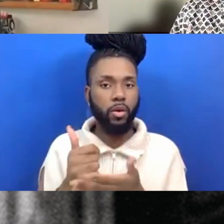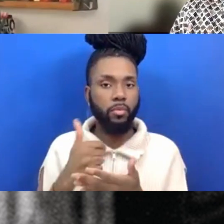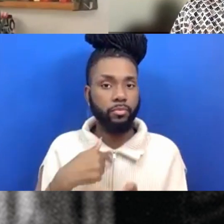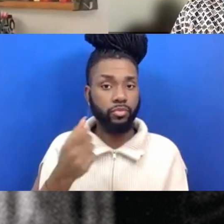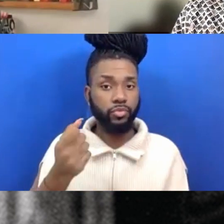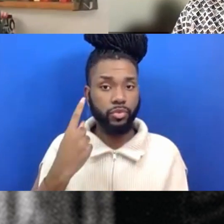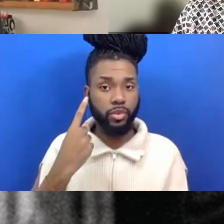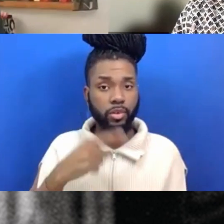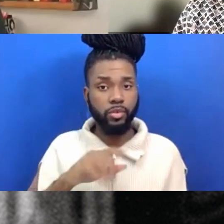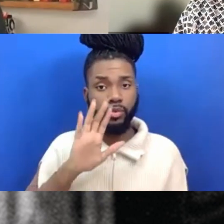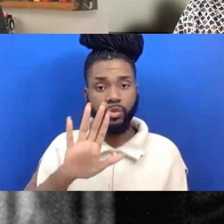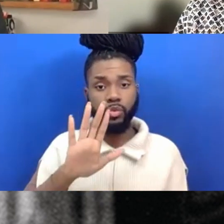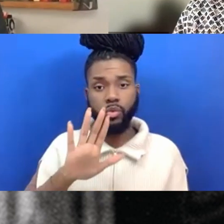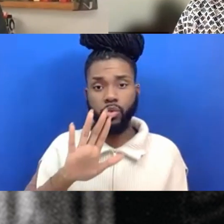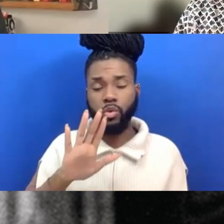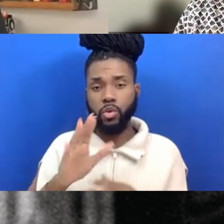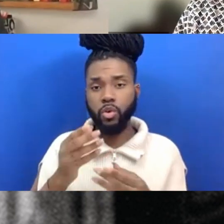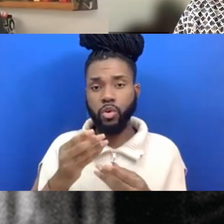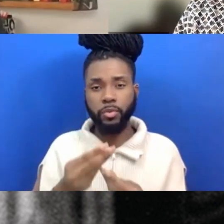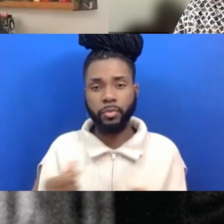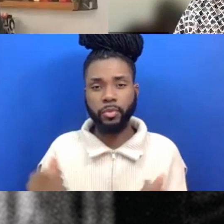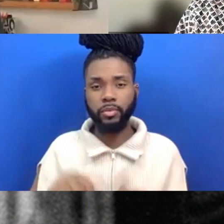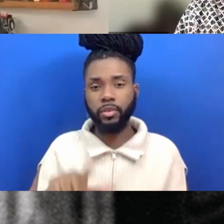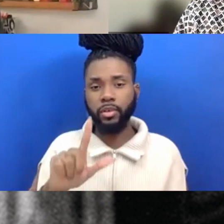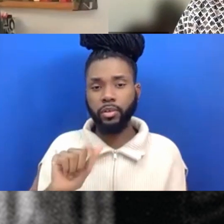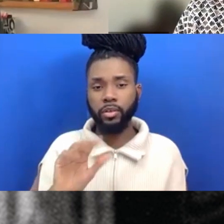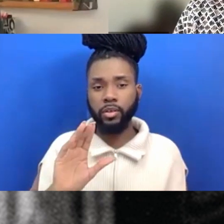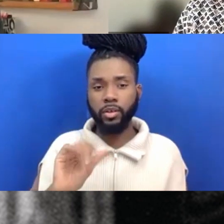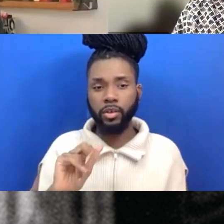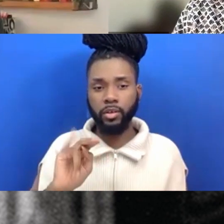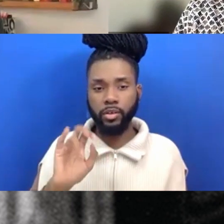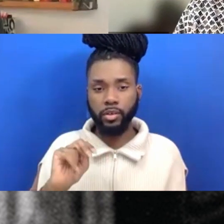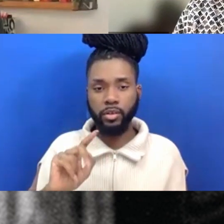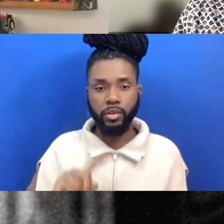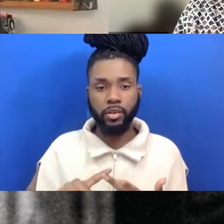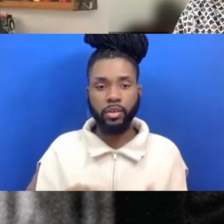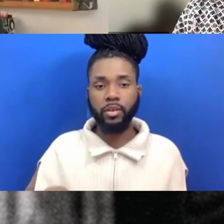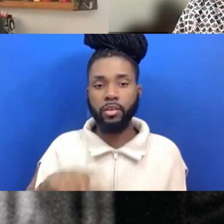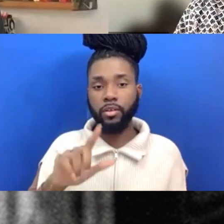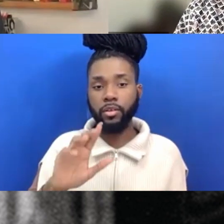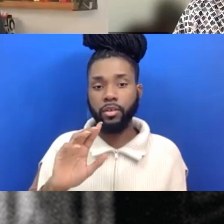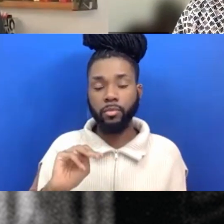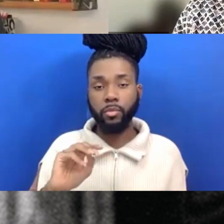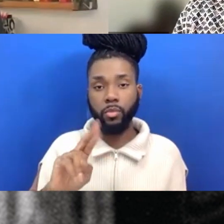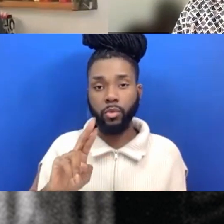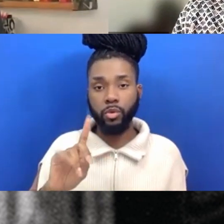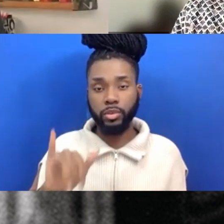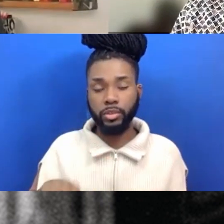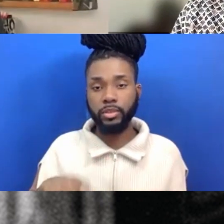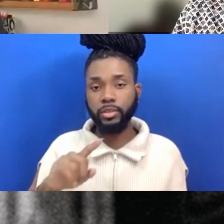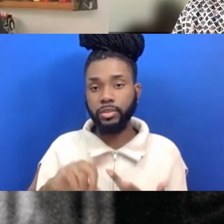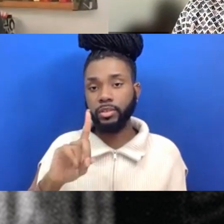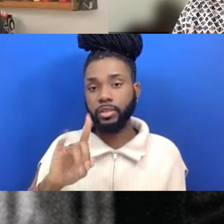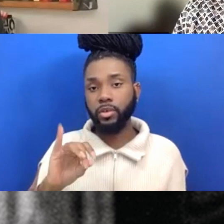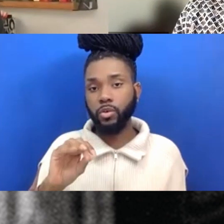understanding your remediation of the Lacanian, your remediation of Mulvey, Diawara, and bell hooks.